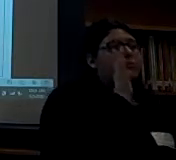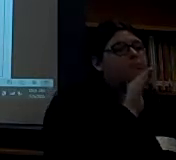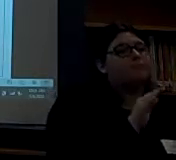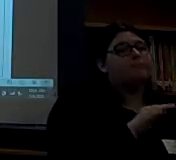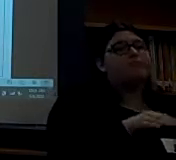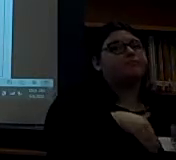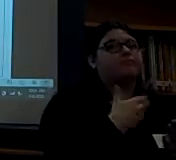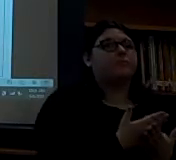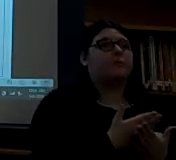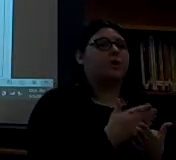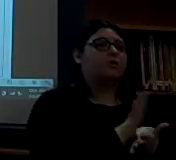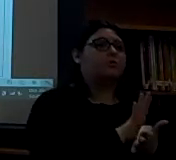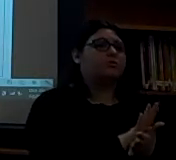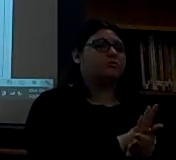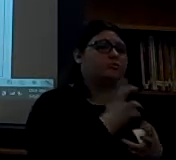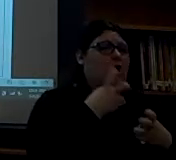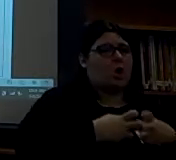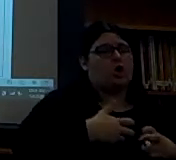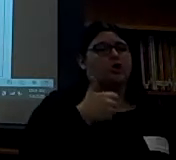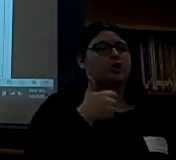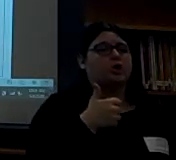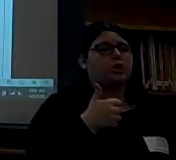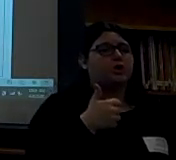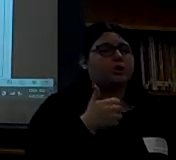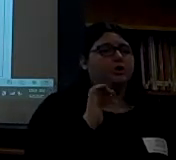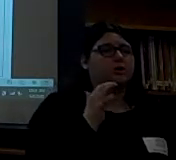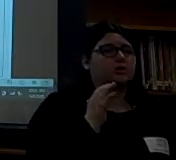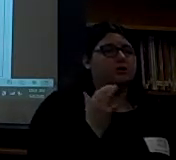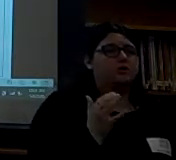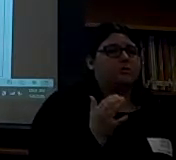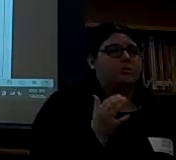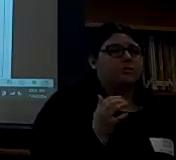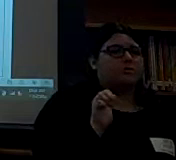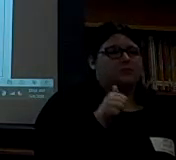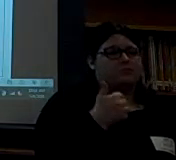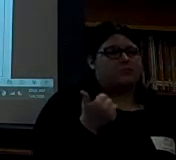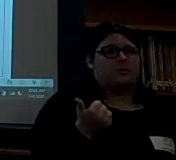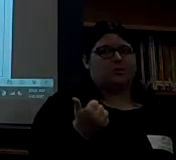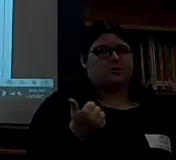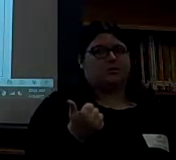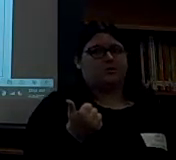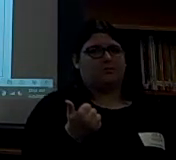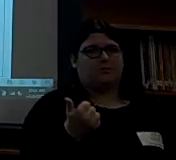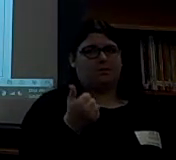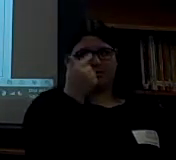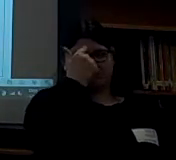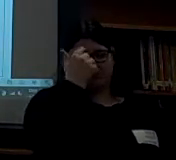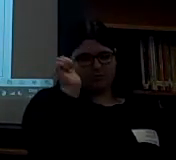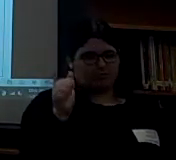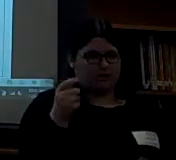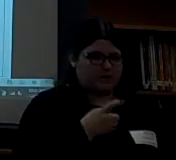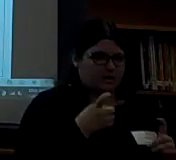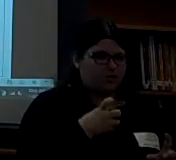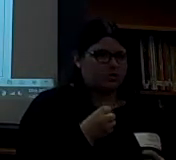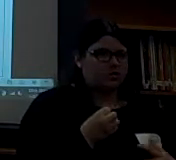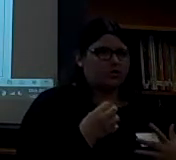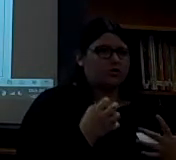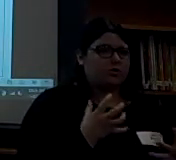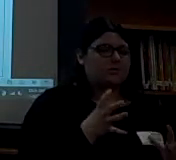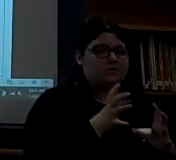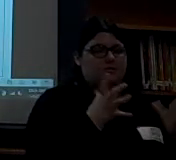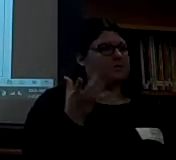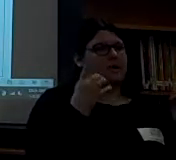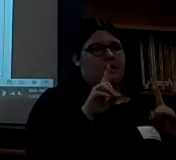There's the fact that school gets harder than a lot of their executive functioning systems can handle. So there's so much going on during the teenage